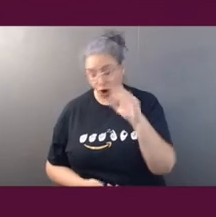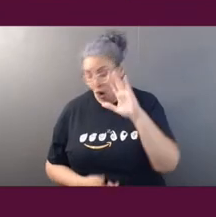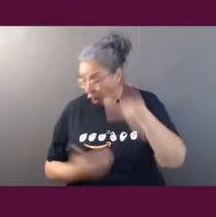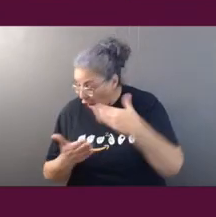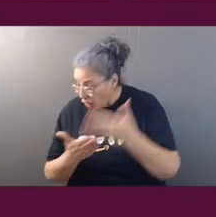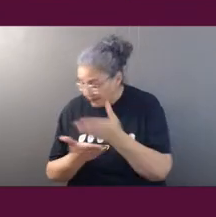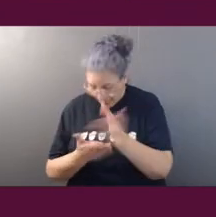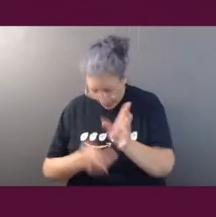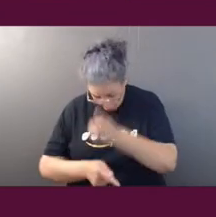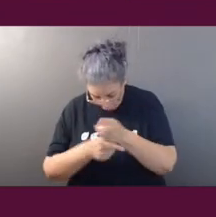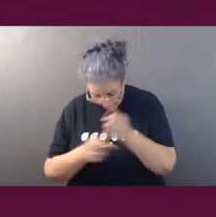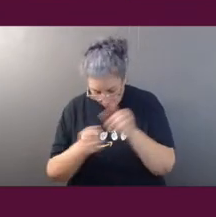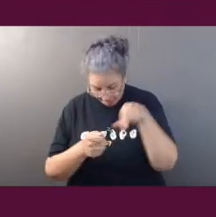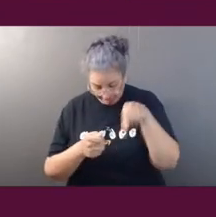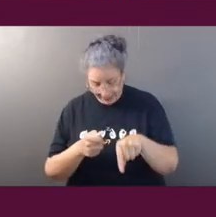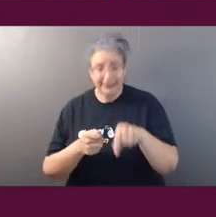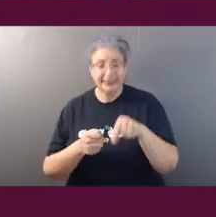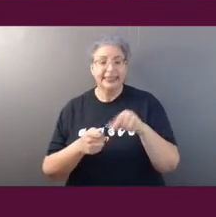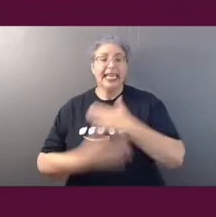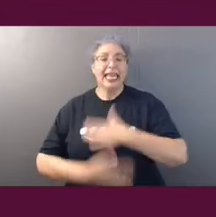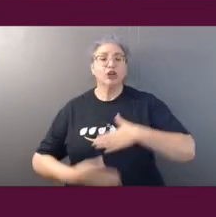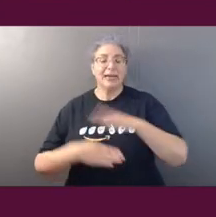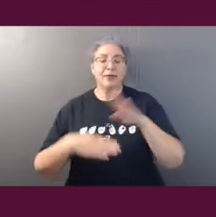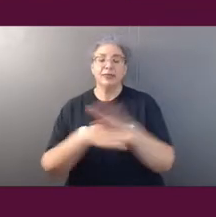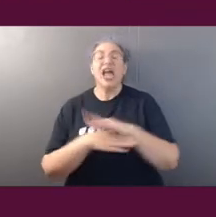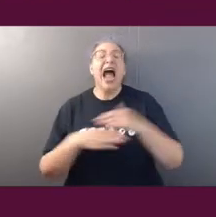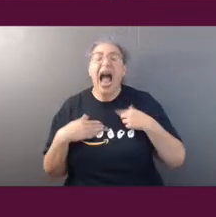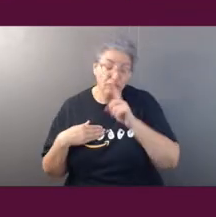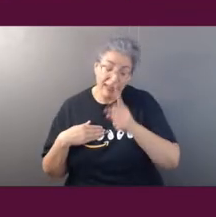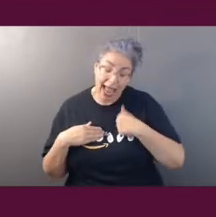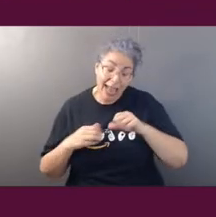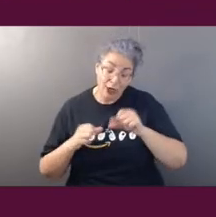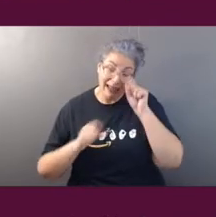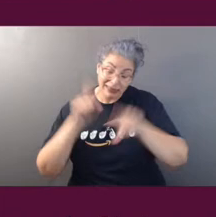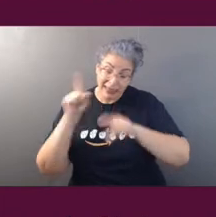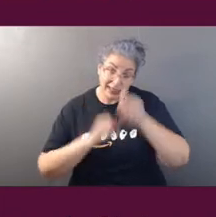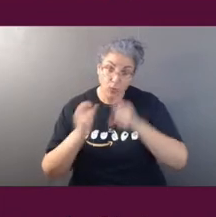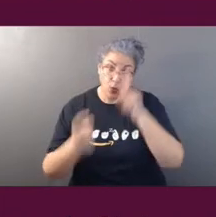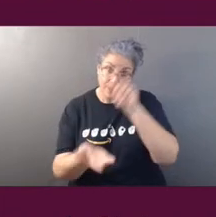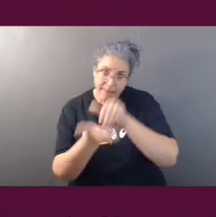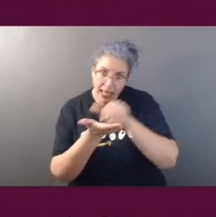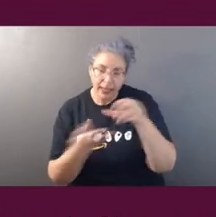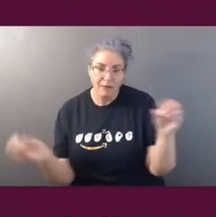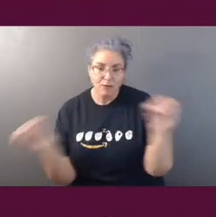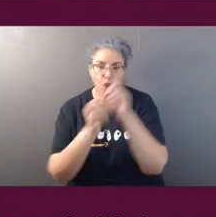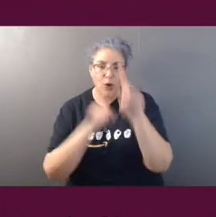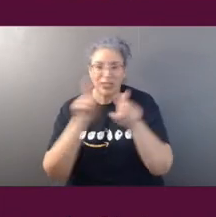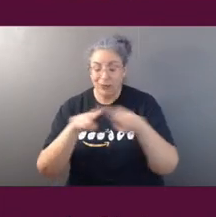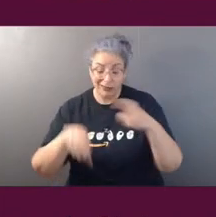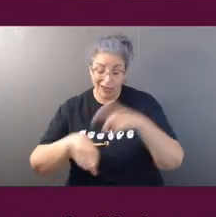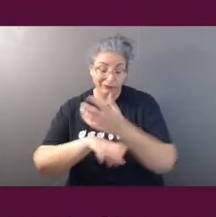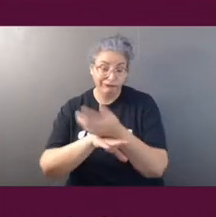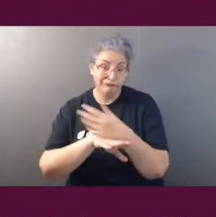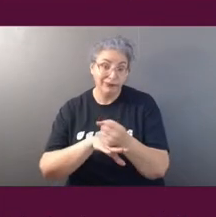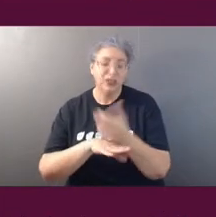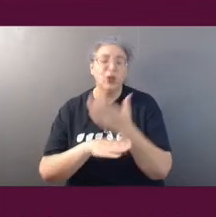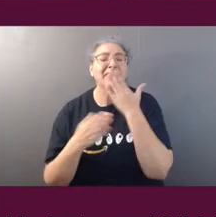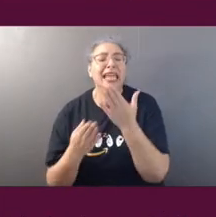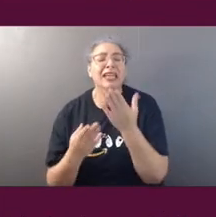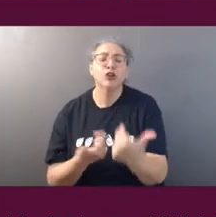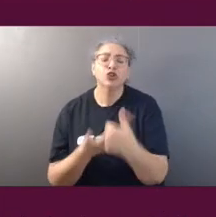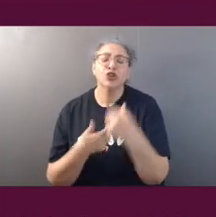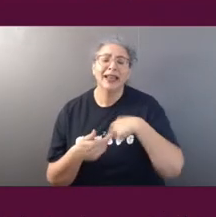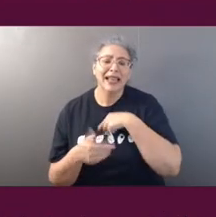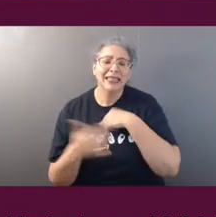the entertainment industry, and I think we'll see so much more from you. I could ask you a million more questions. We have officially run out of time. So thank you so much